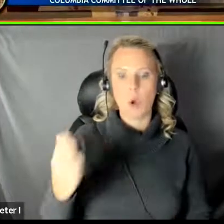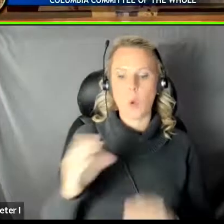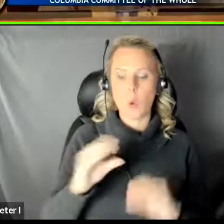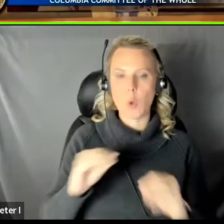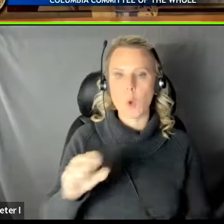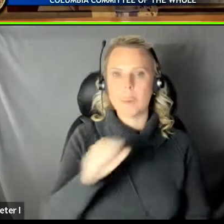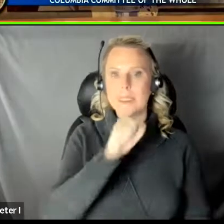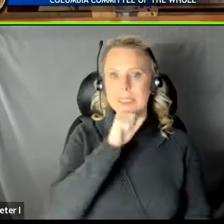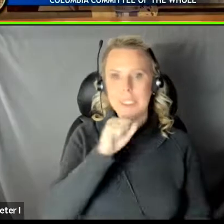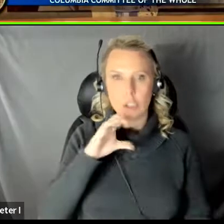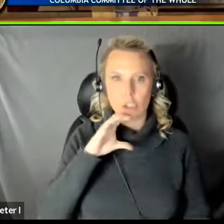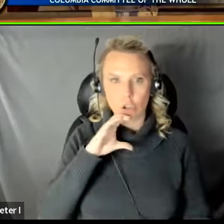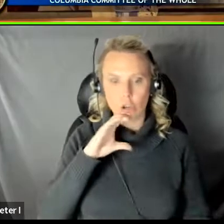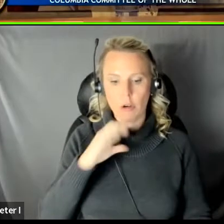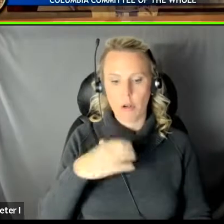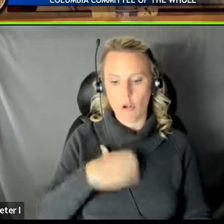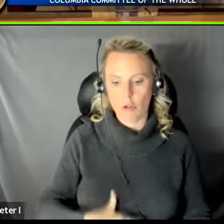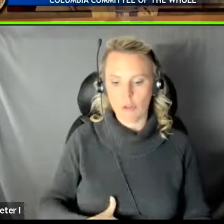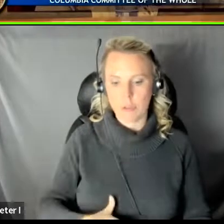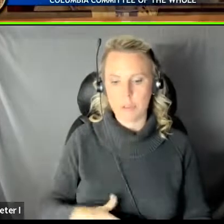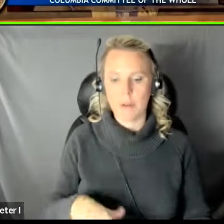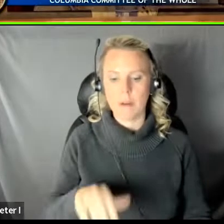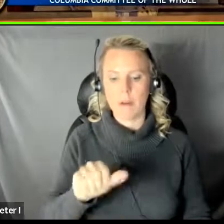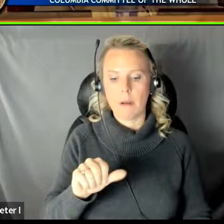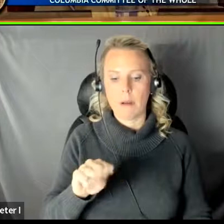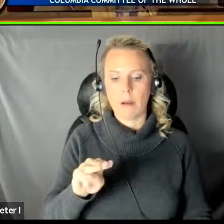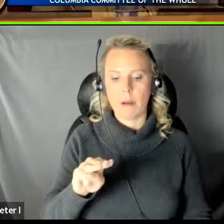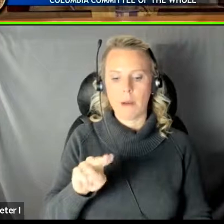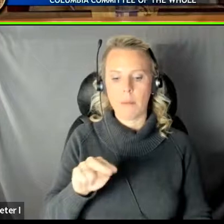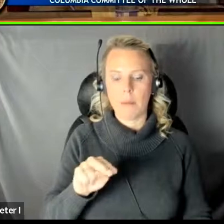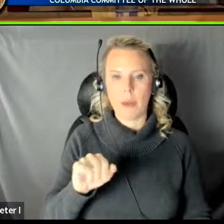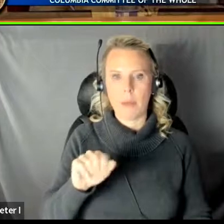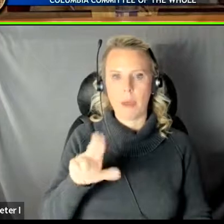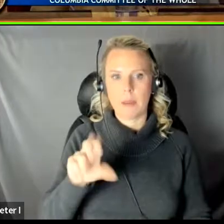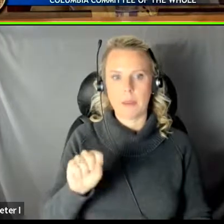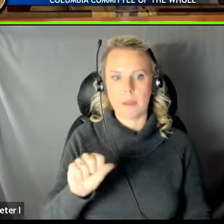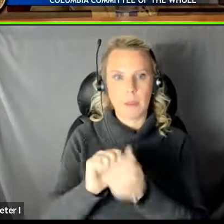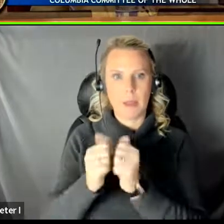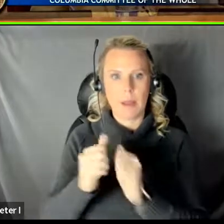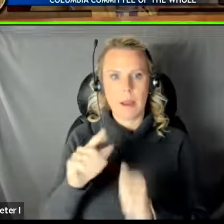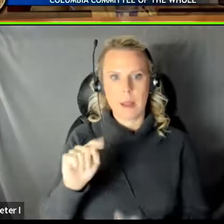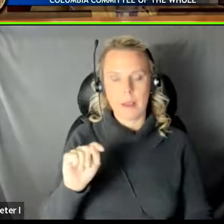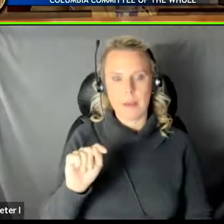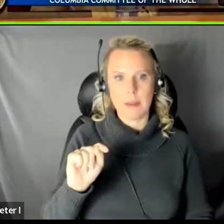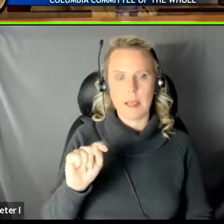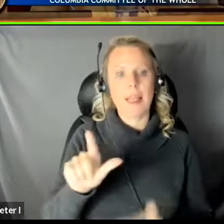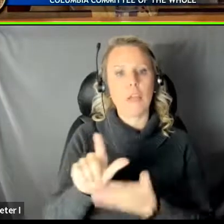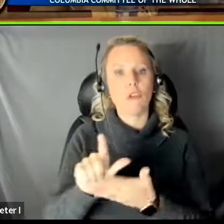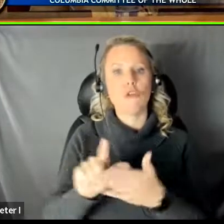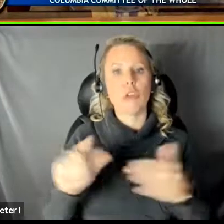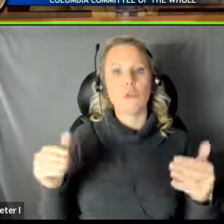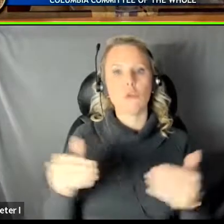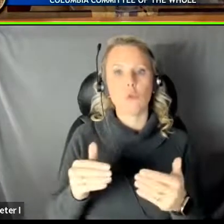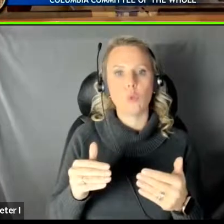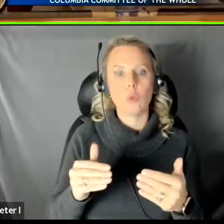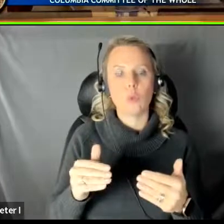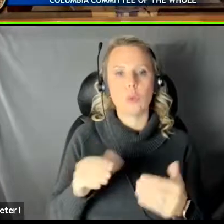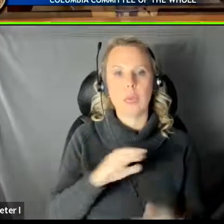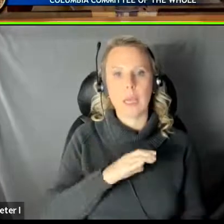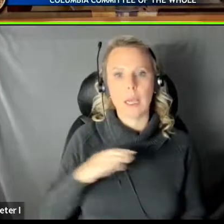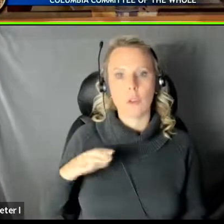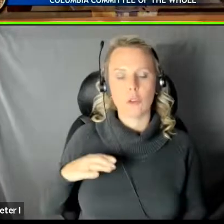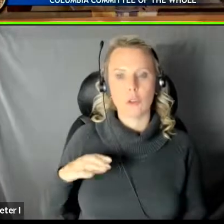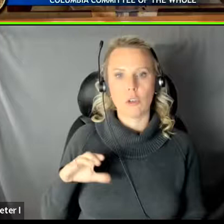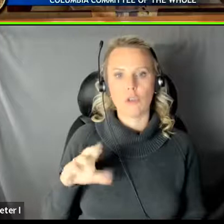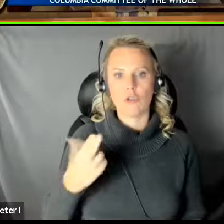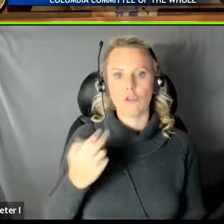Senior Hungry Omnibus Amendment Act of 2022. This legislation was introduced by Councilmember